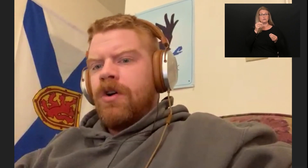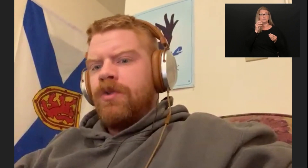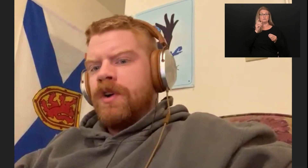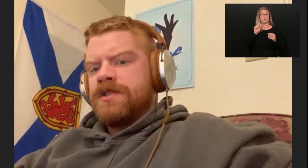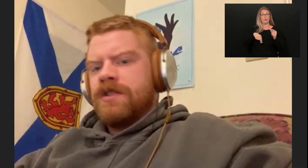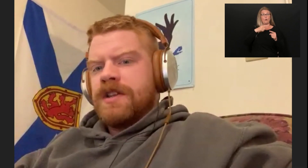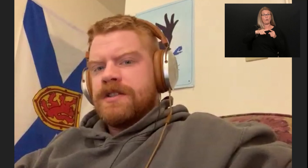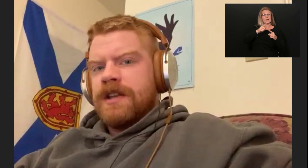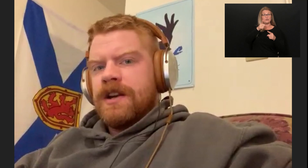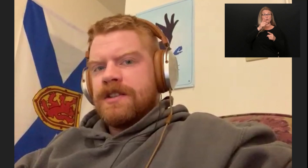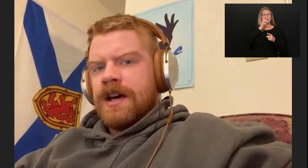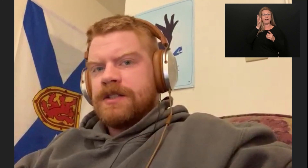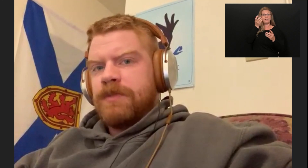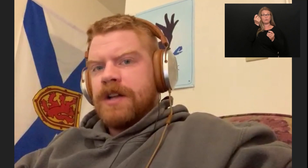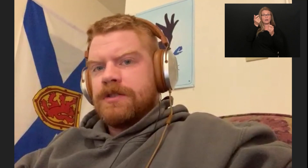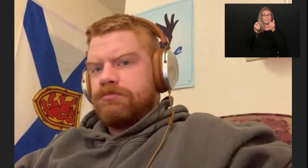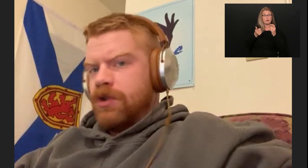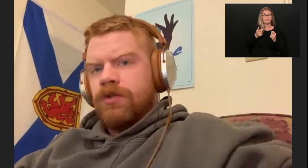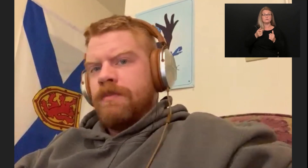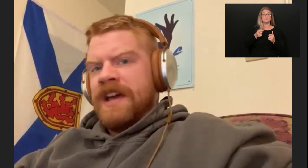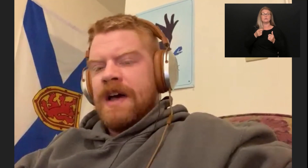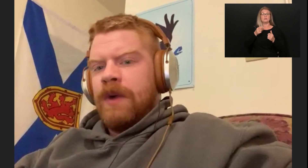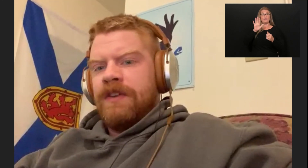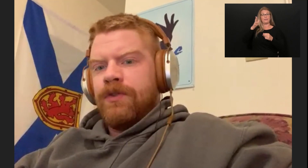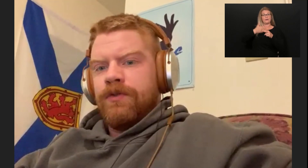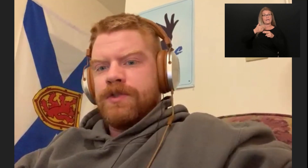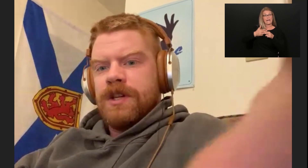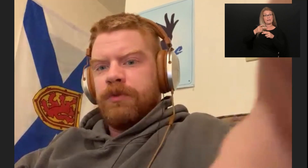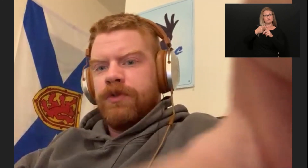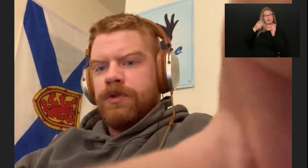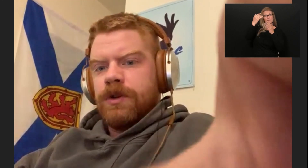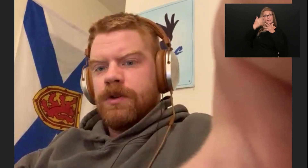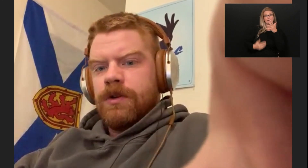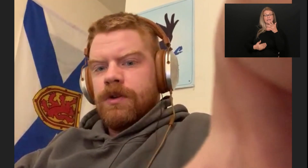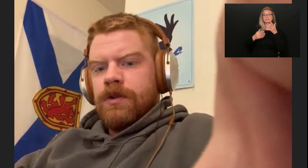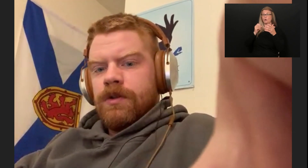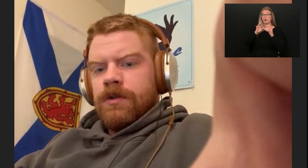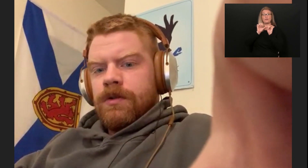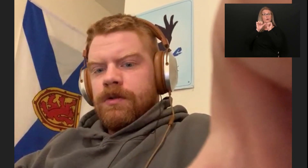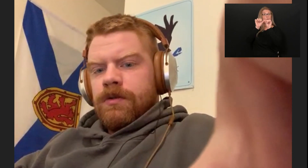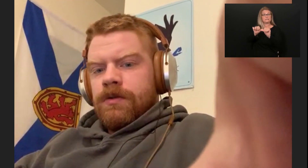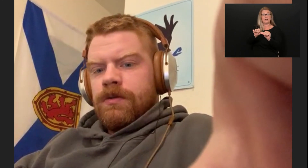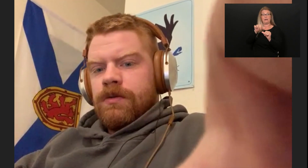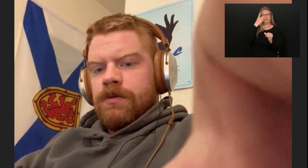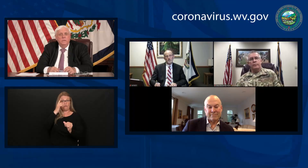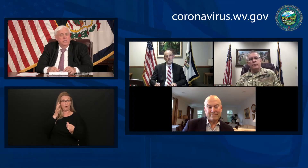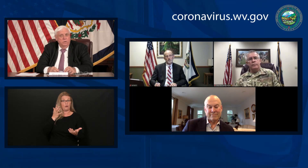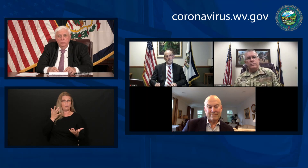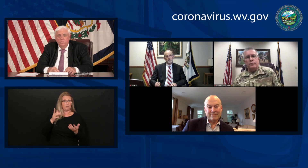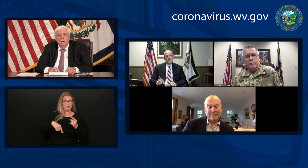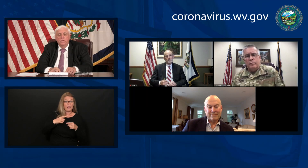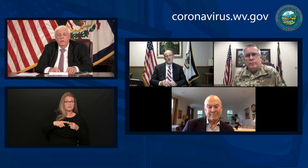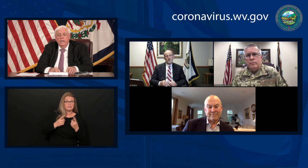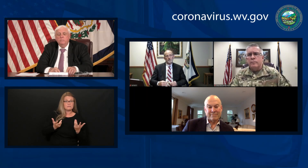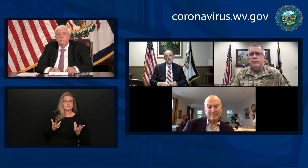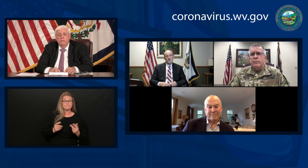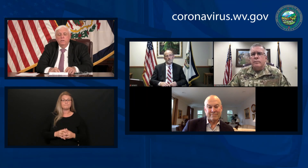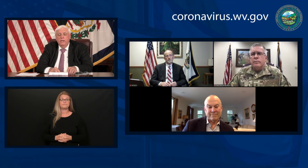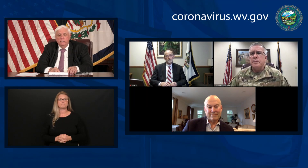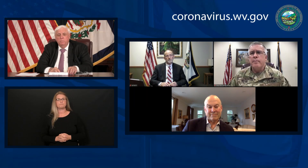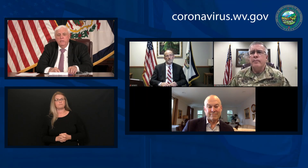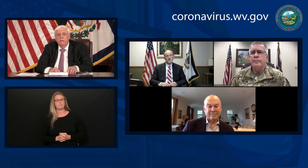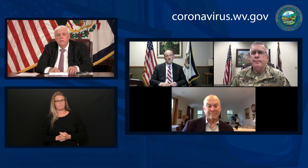or all the ones that are designated as hotspots going to remain that way for the foreseeable future? No, there's